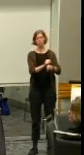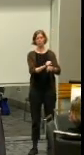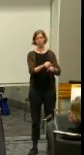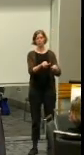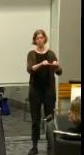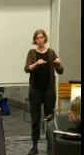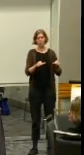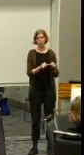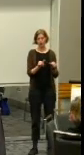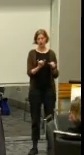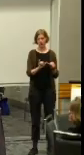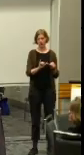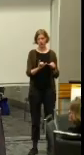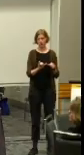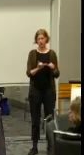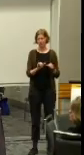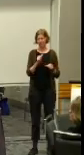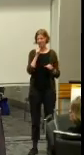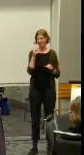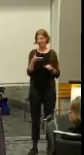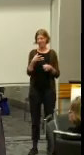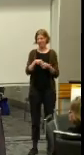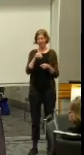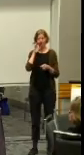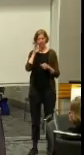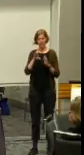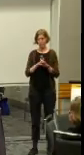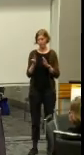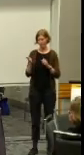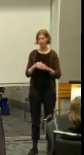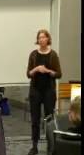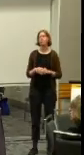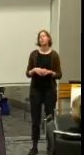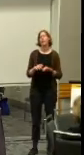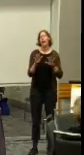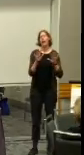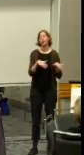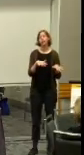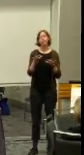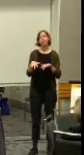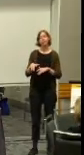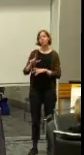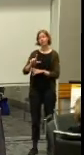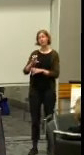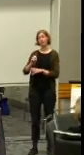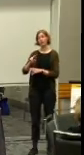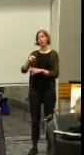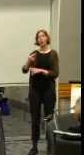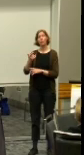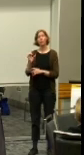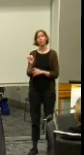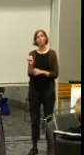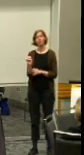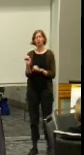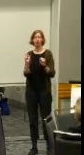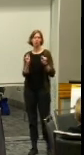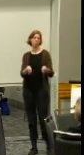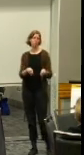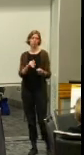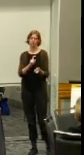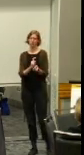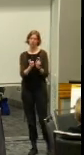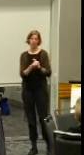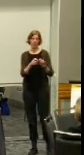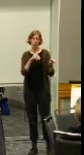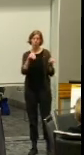yeah. And then the lounge, which the thought of just being a very adaptable space, right? You can move all of the tables and chairs